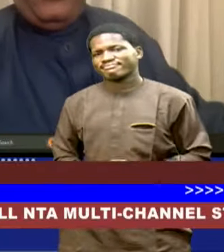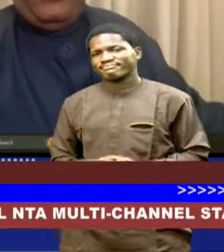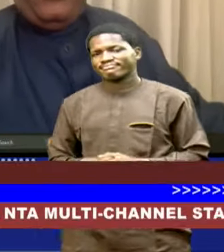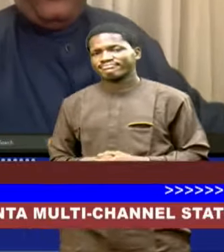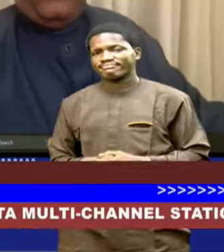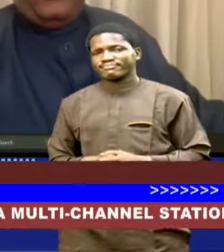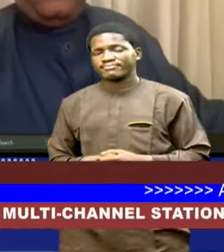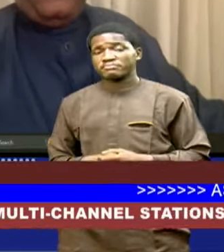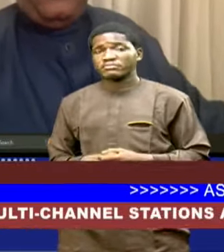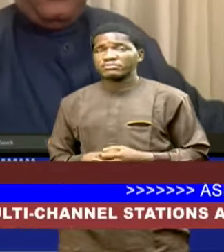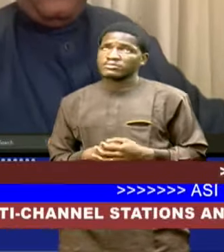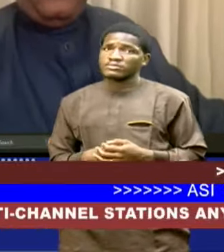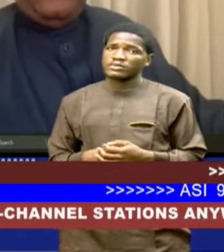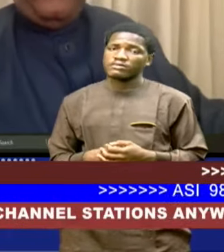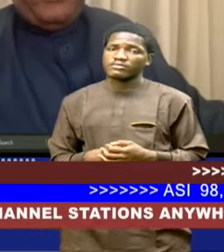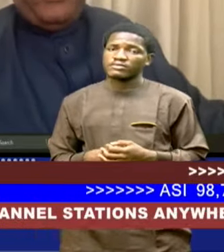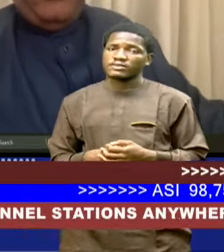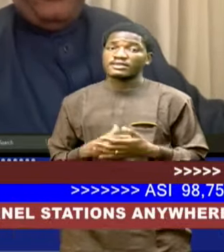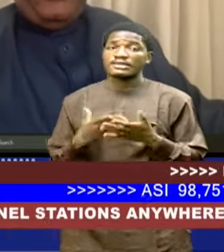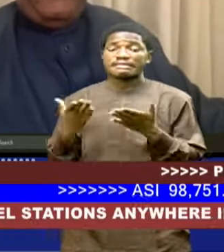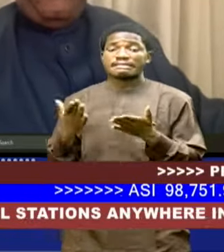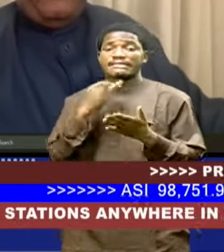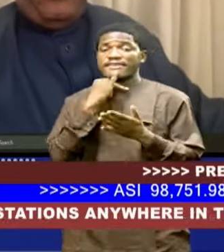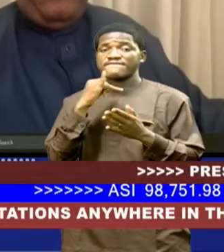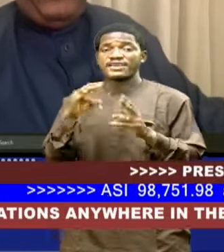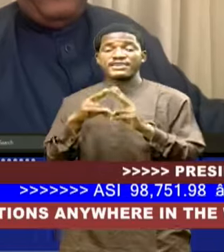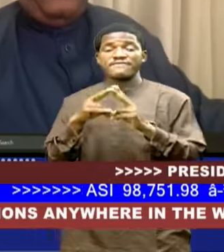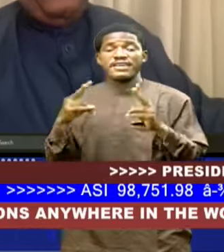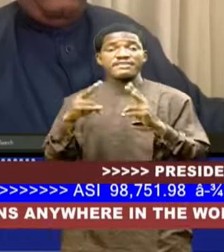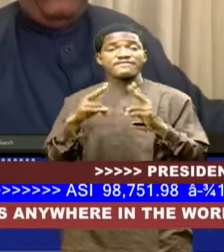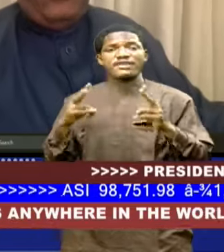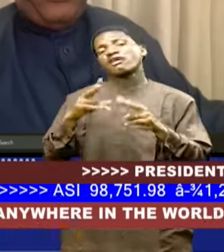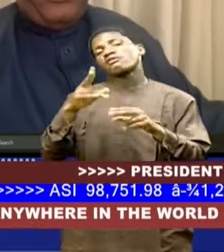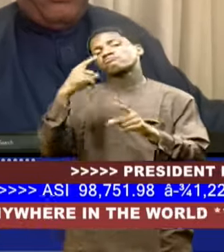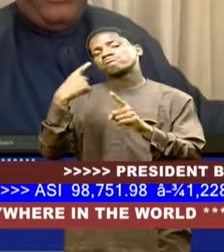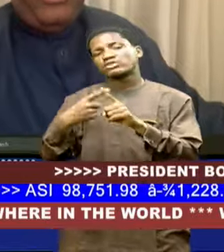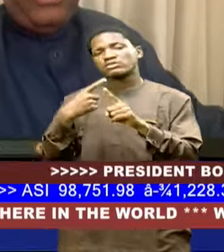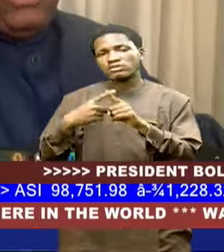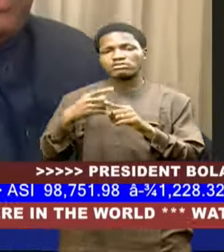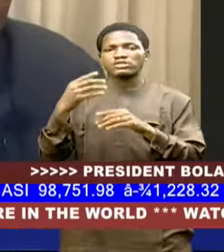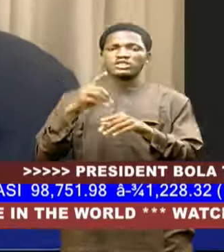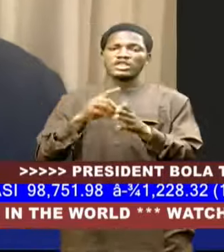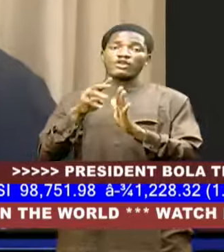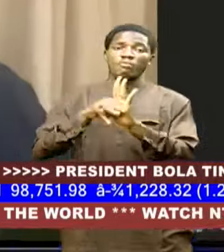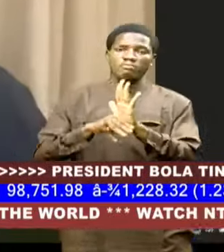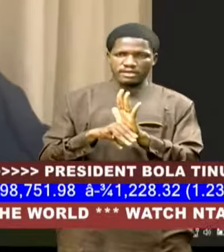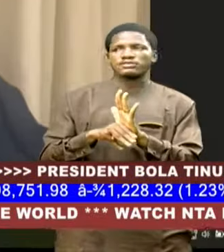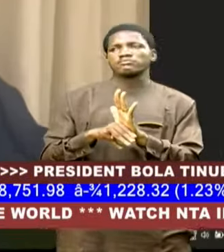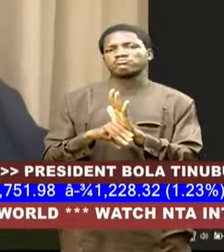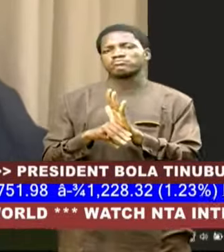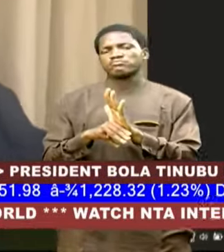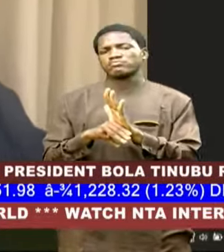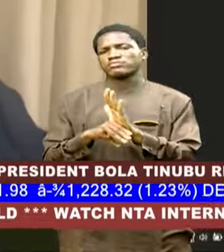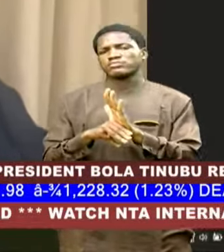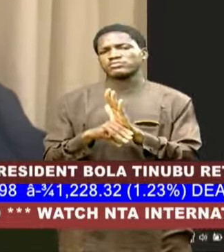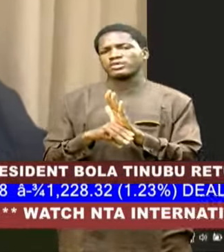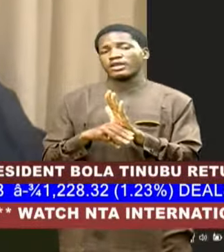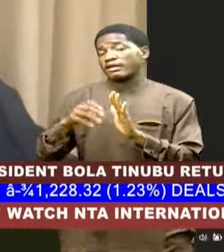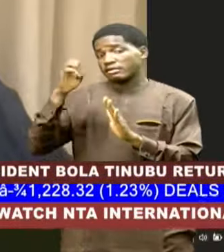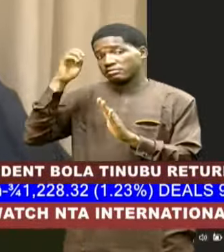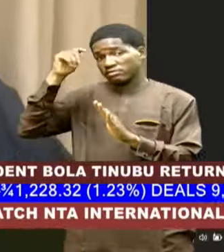Well, as usual, this is a very positive development for what Mr. President is doing. He is trying very